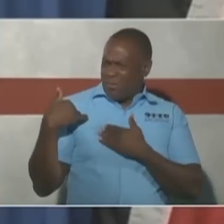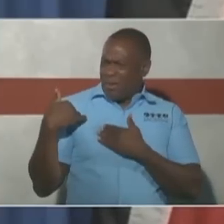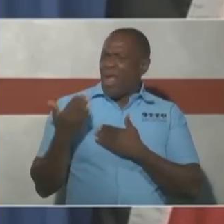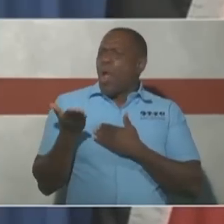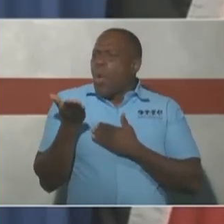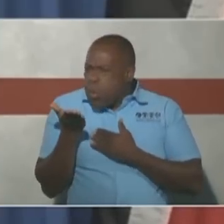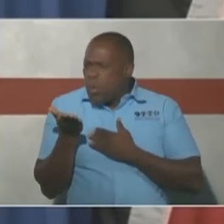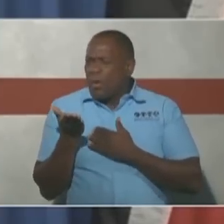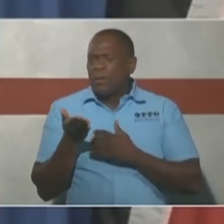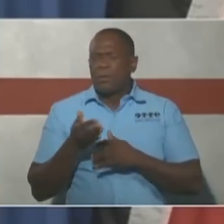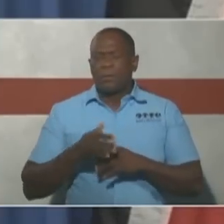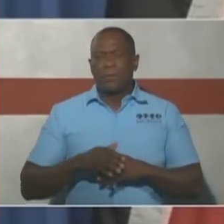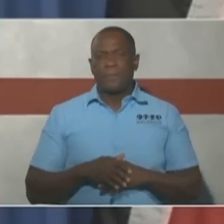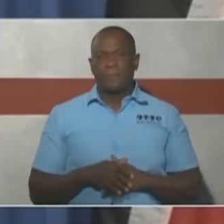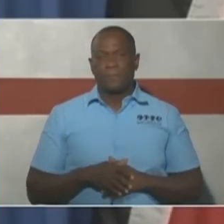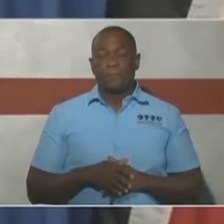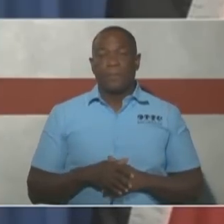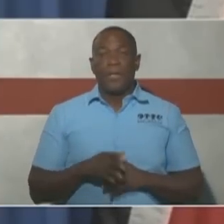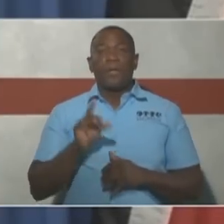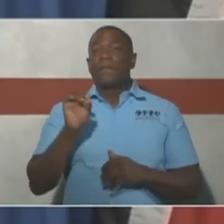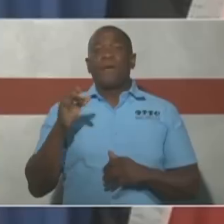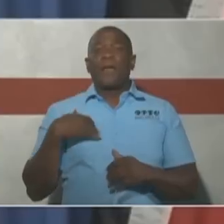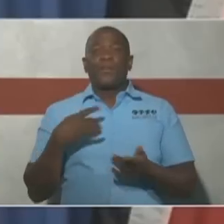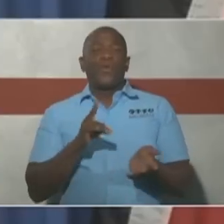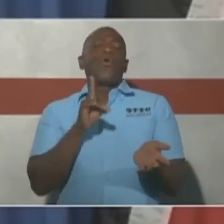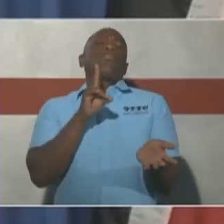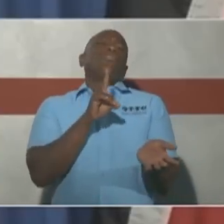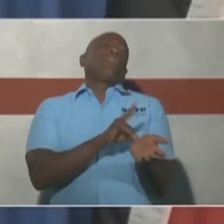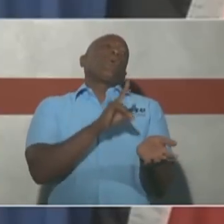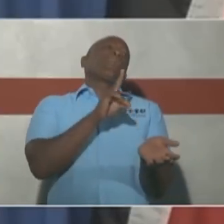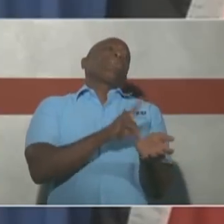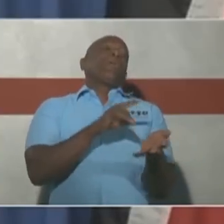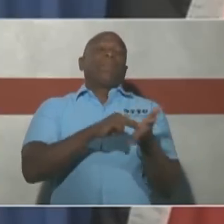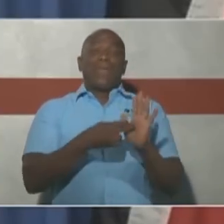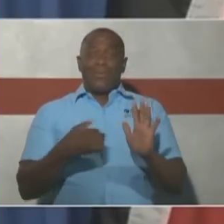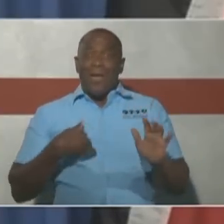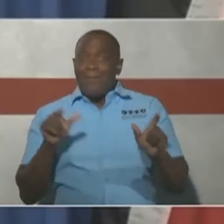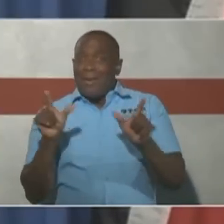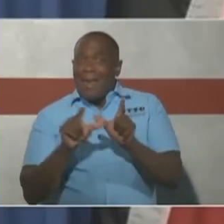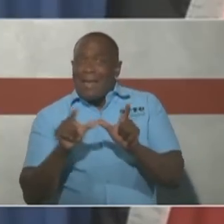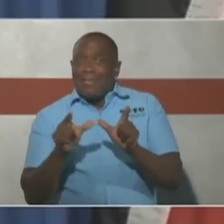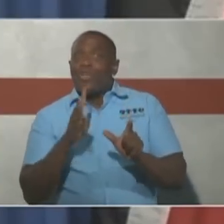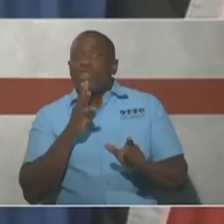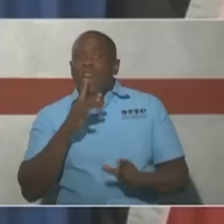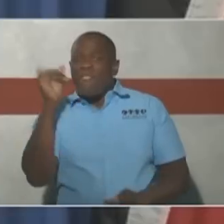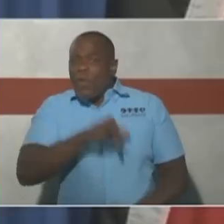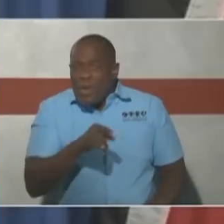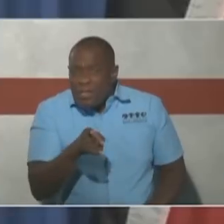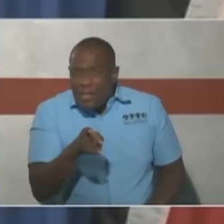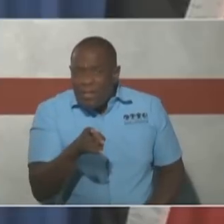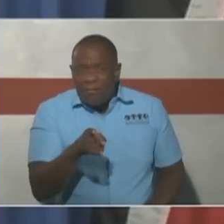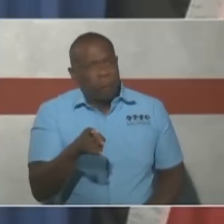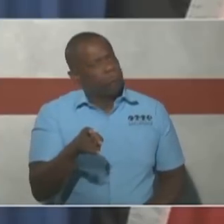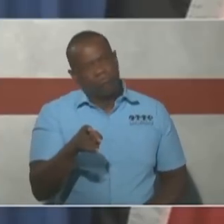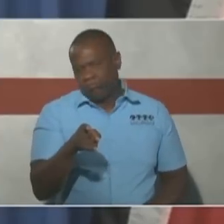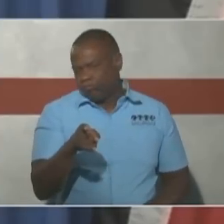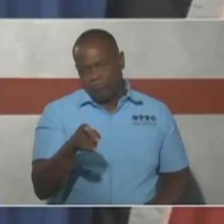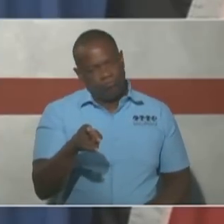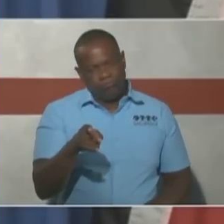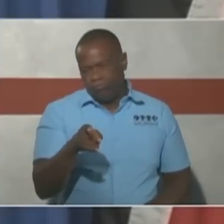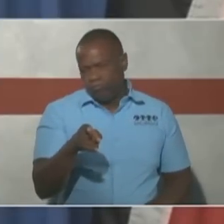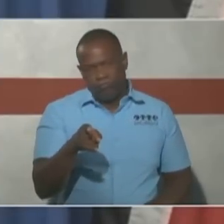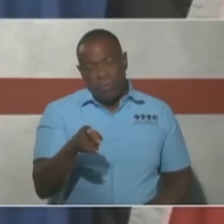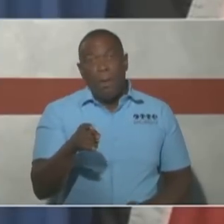heard a medical doctor here in Trinidad on the radio telling people that the vaccines are a waste of time.